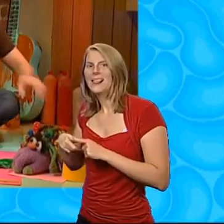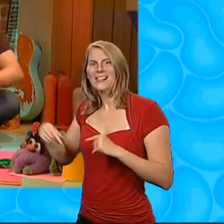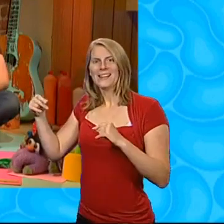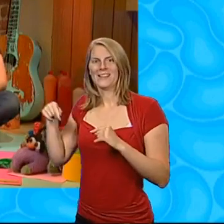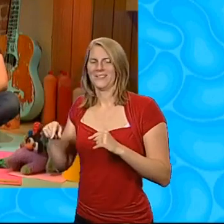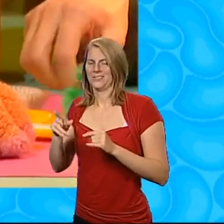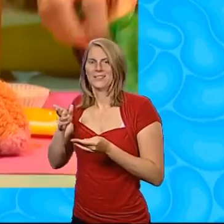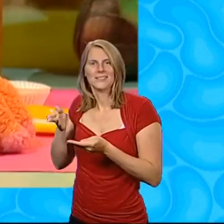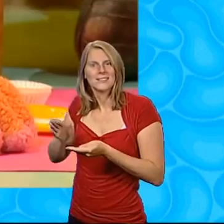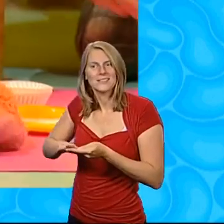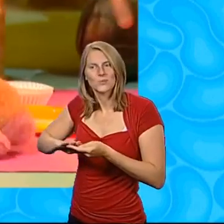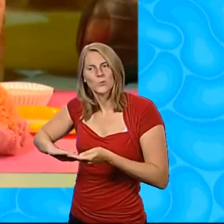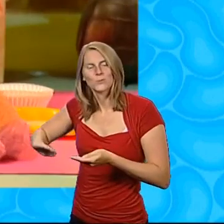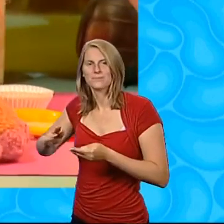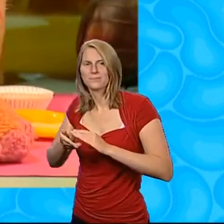leaf. Okay, I'm going to stick them on.